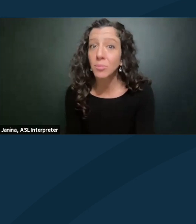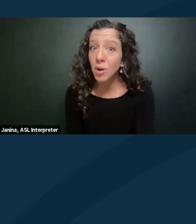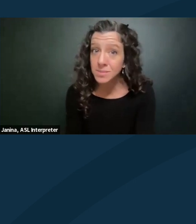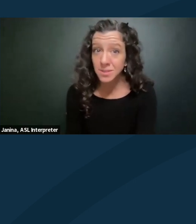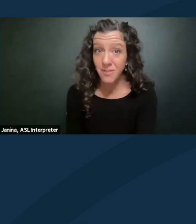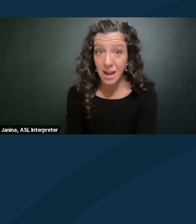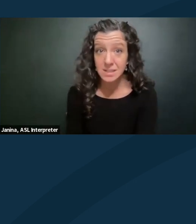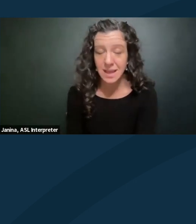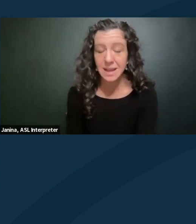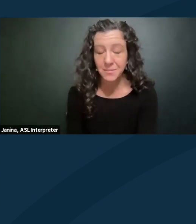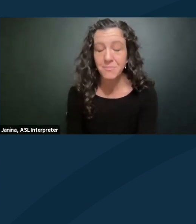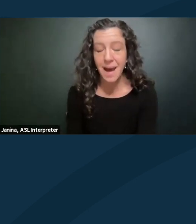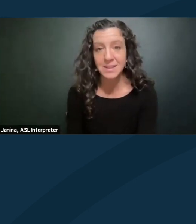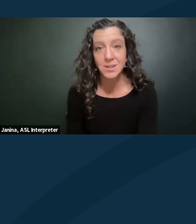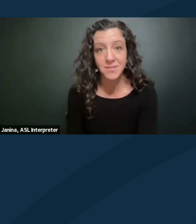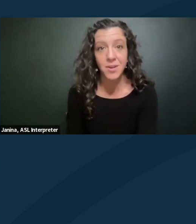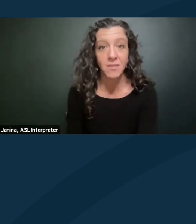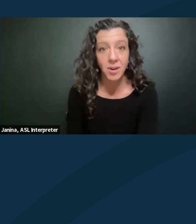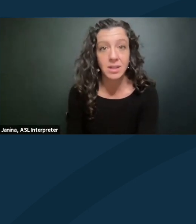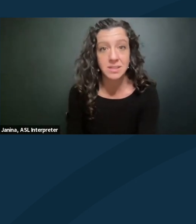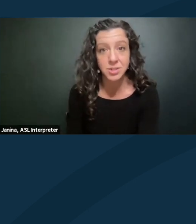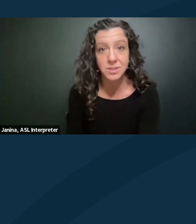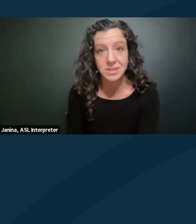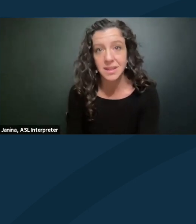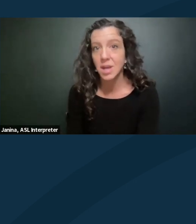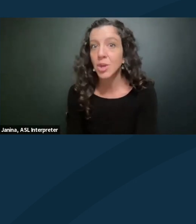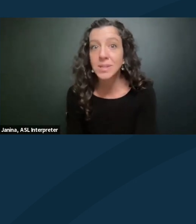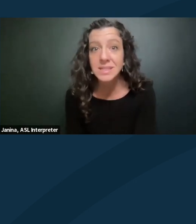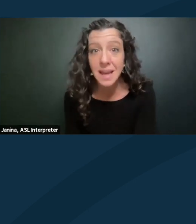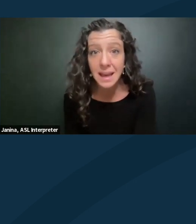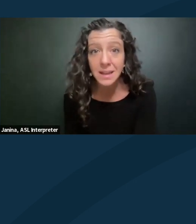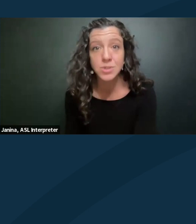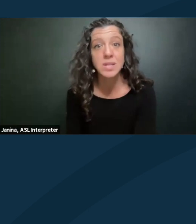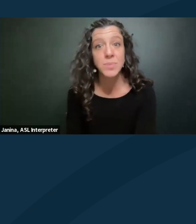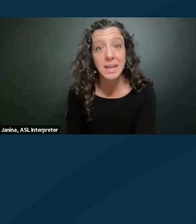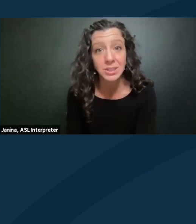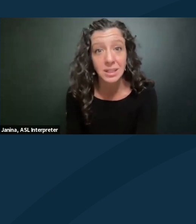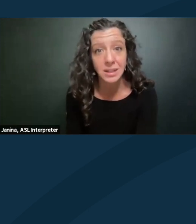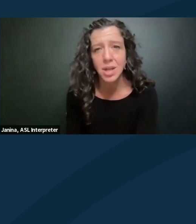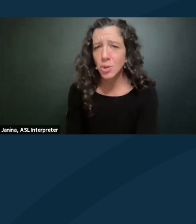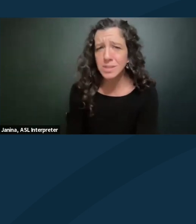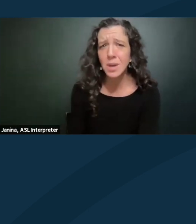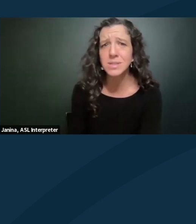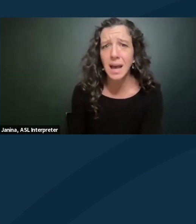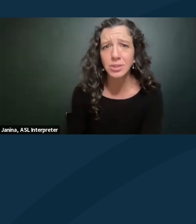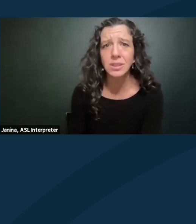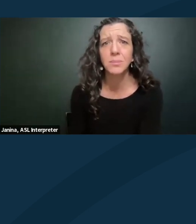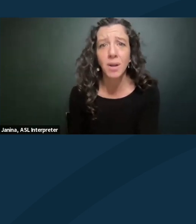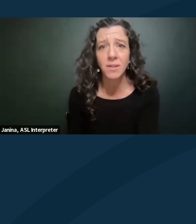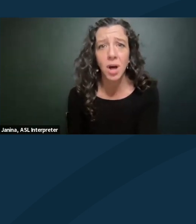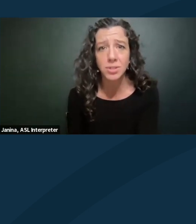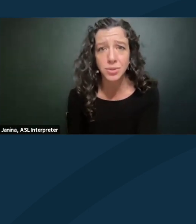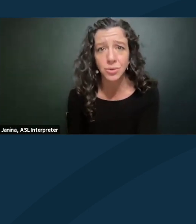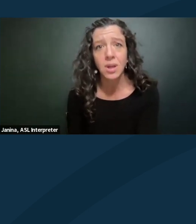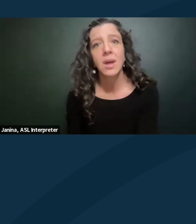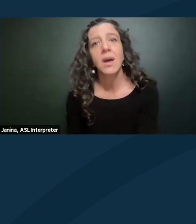to a lot of the programs that impact their deaf and hard of hearing constituents. USDA, transportation. USDA was actually